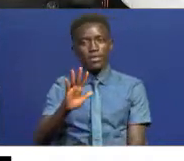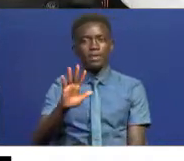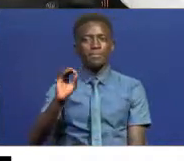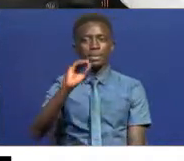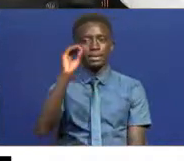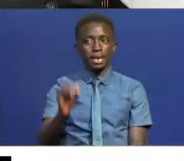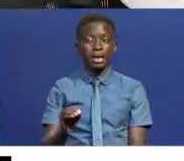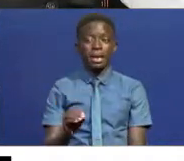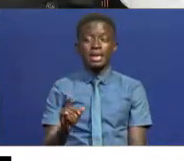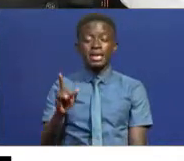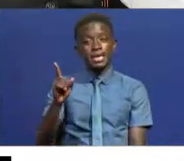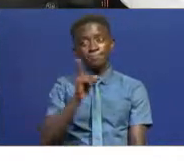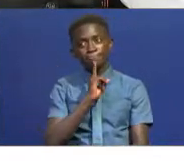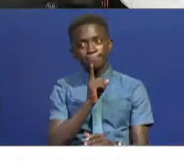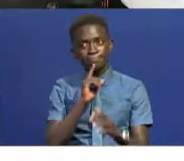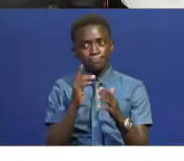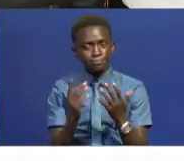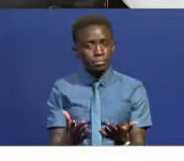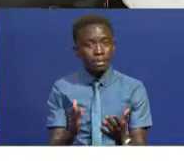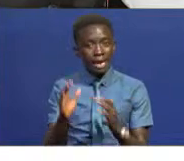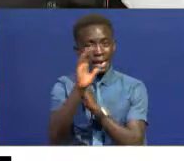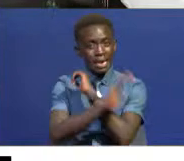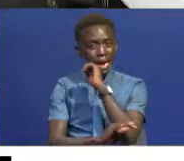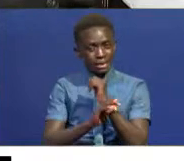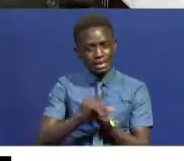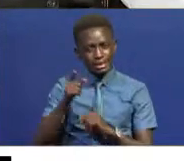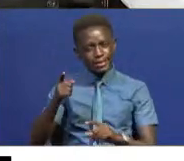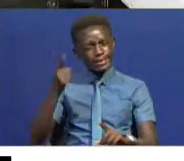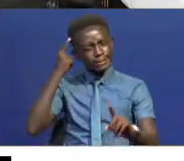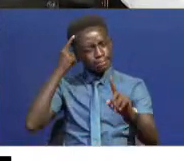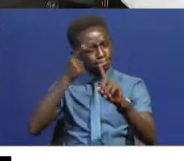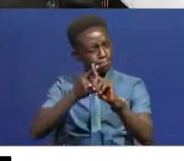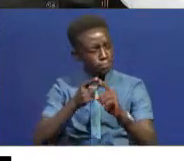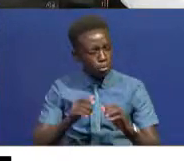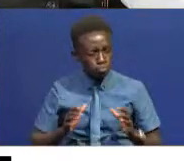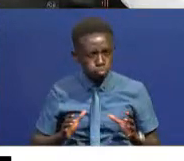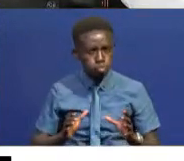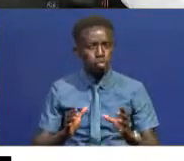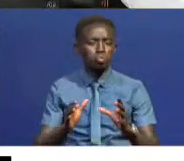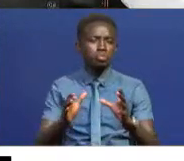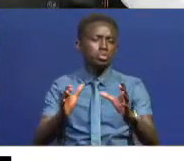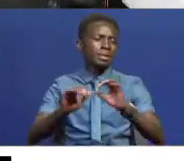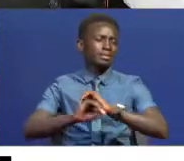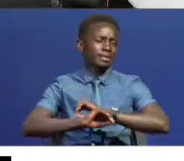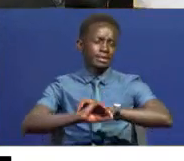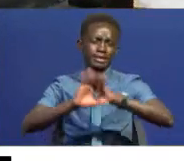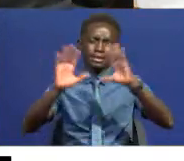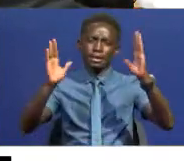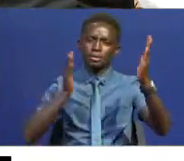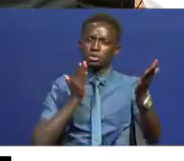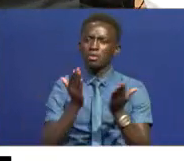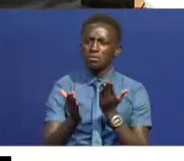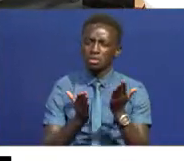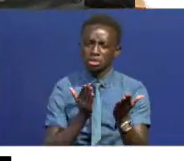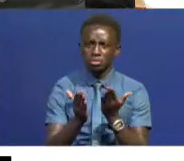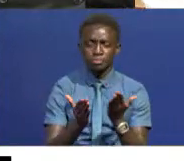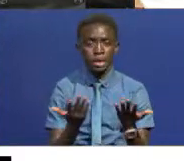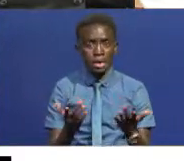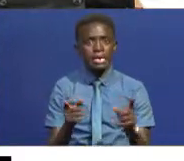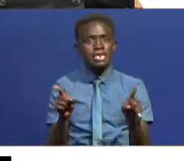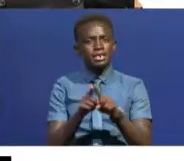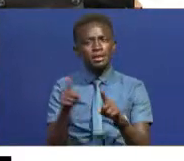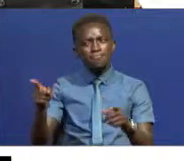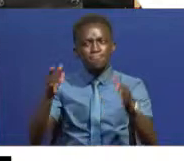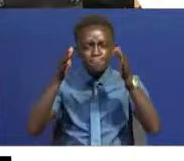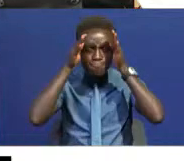country's agenda is to push for a transparent public service, and he's also keen on ensuring